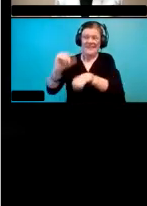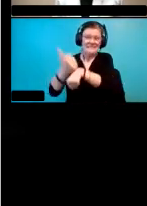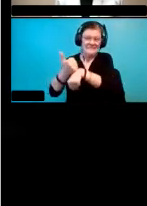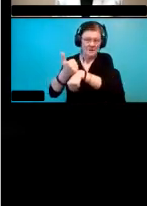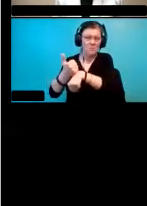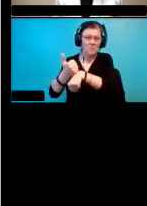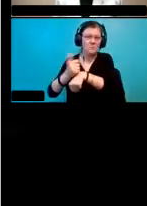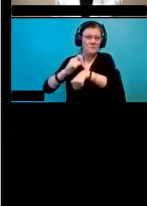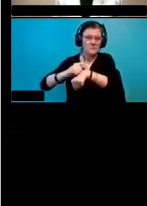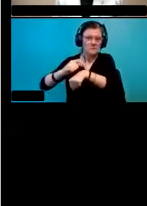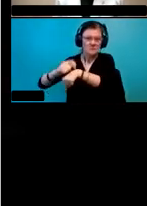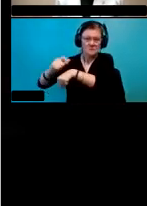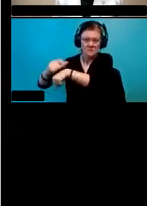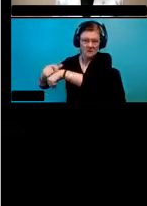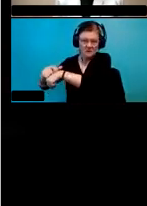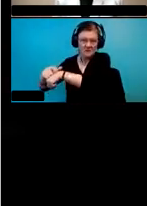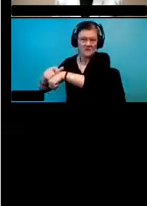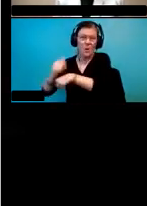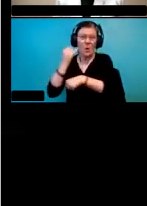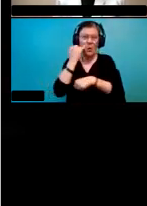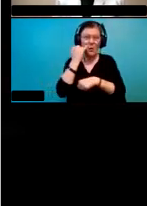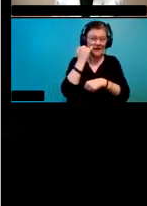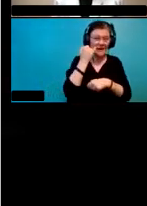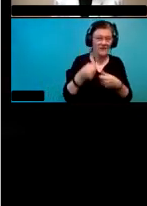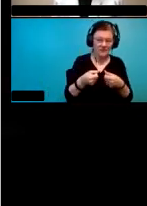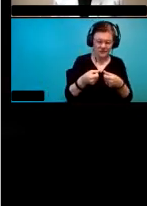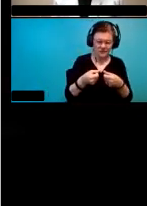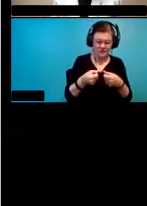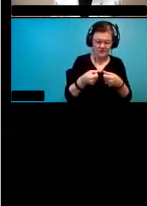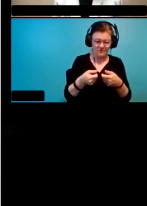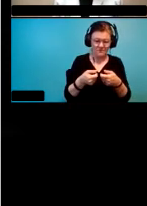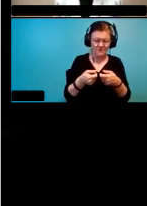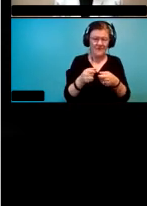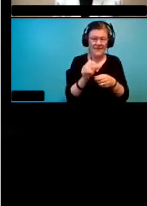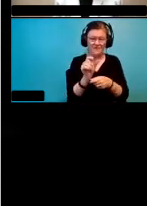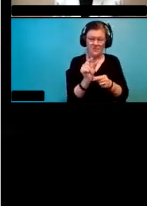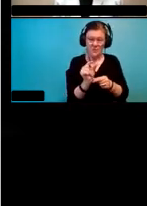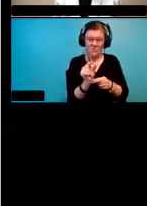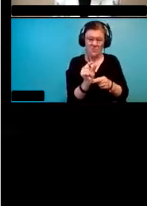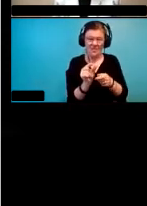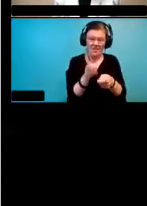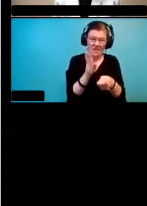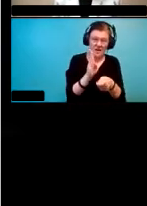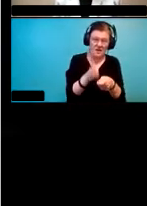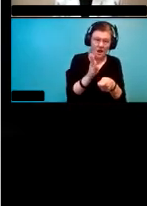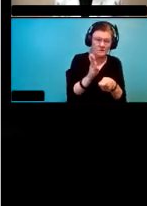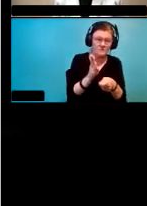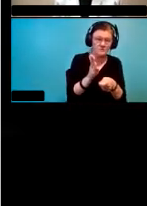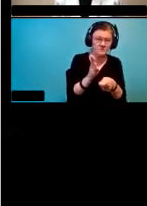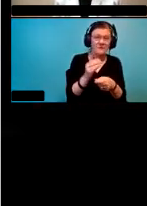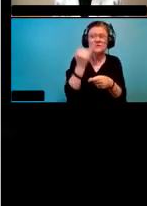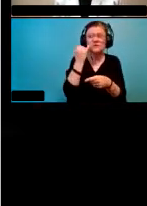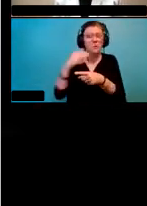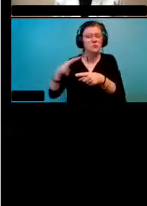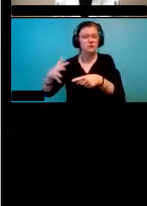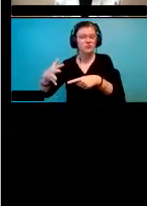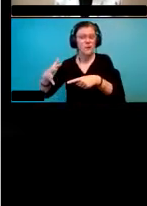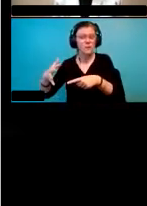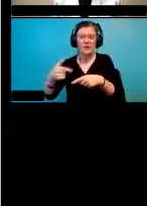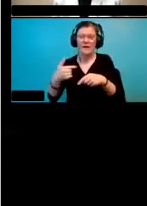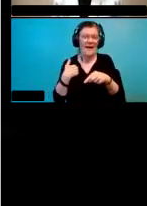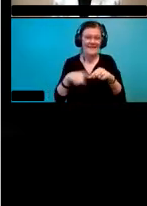that even if you have pills you have to split, the pharmacist does that for you. So if you have difficulty with tremor and can't split your